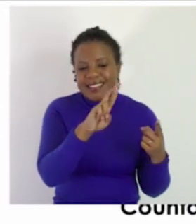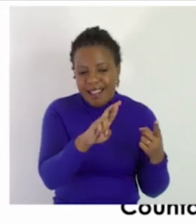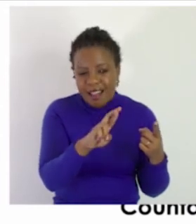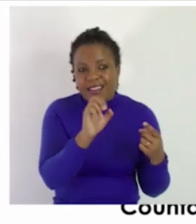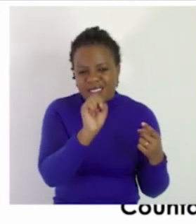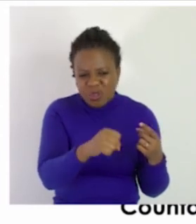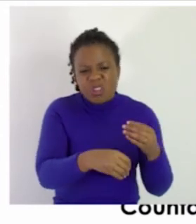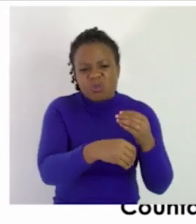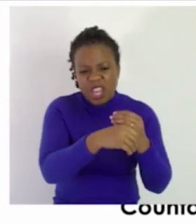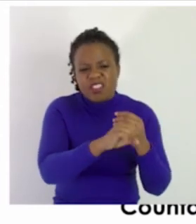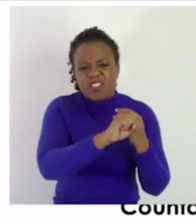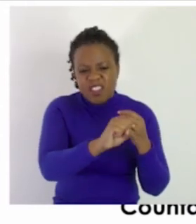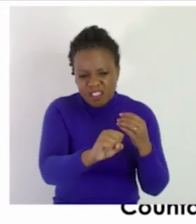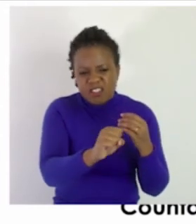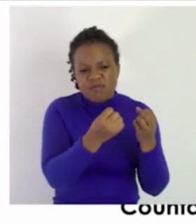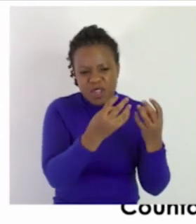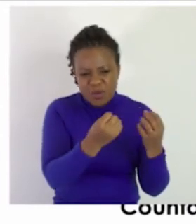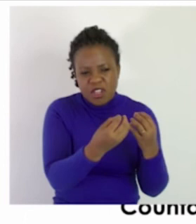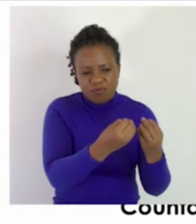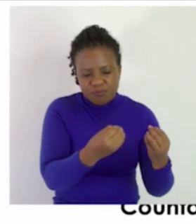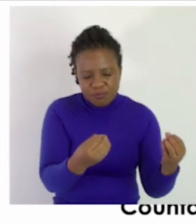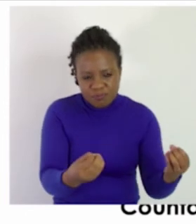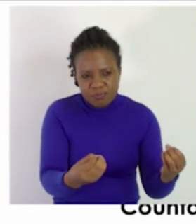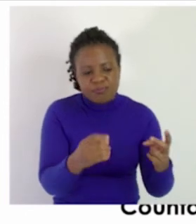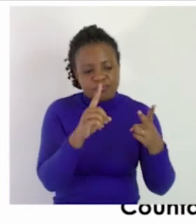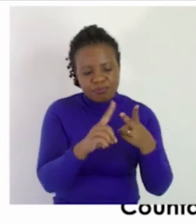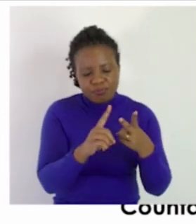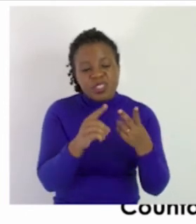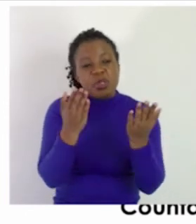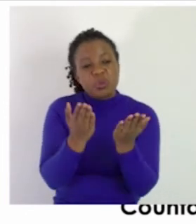in plural. We also have a word like school